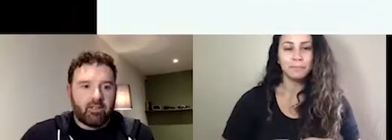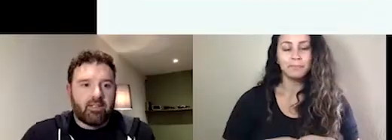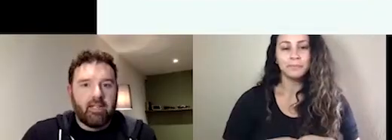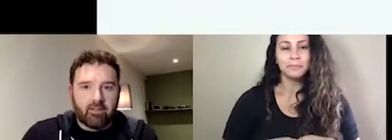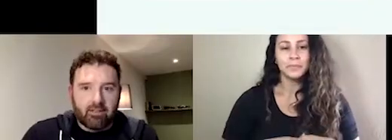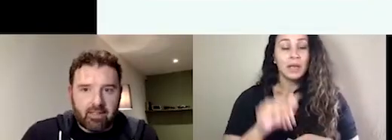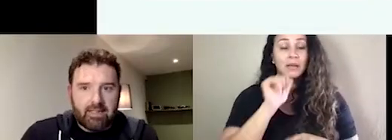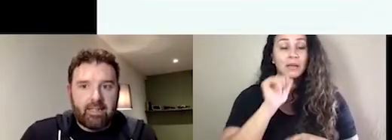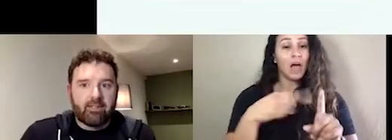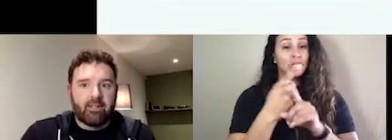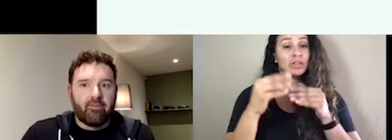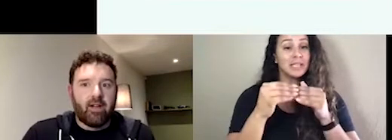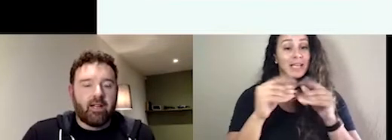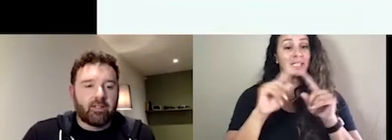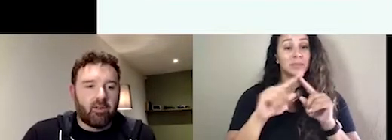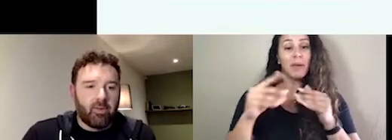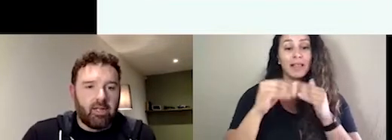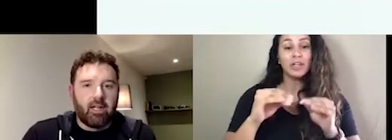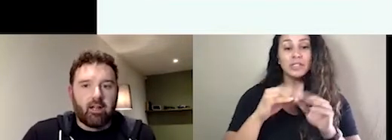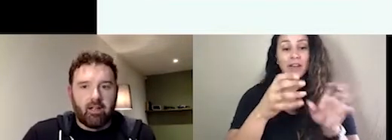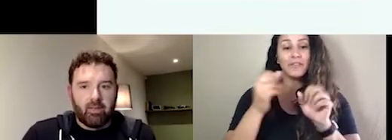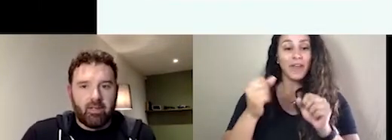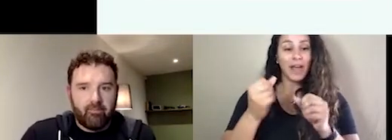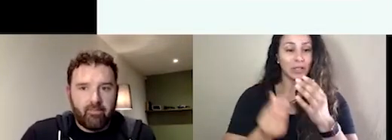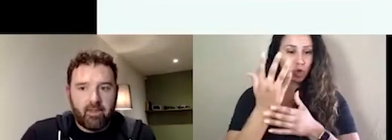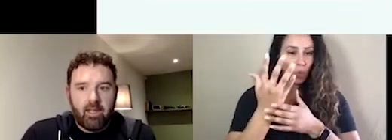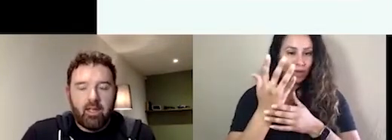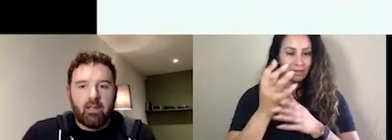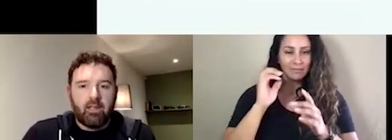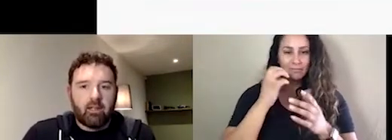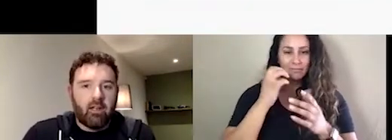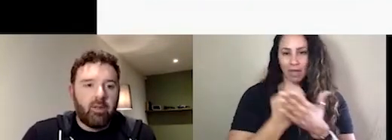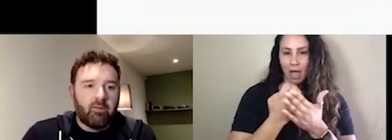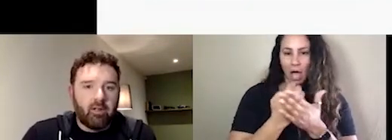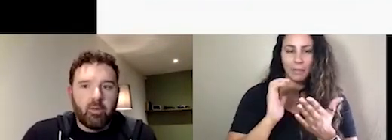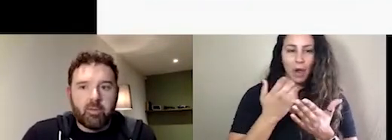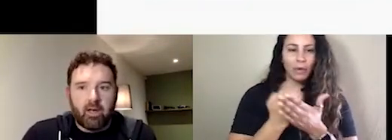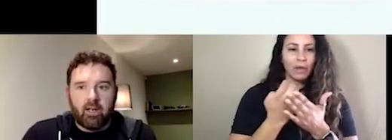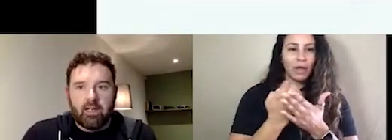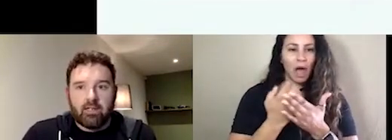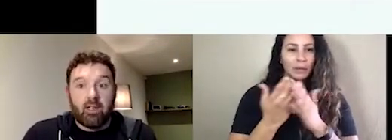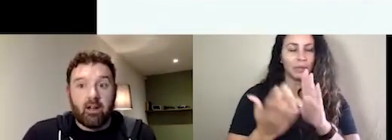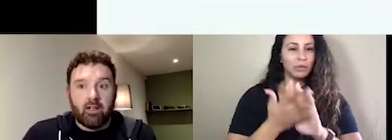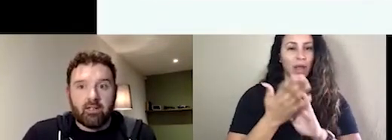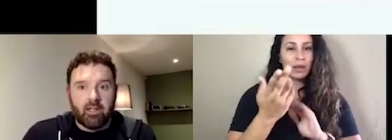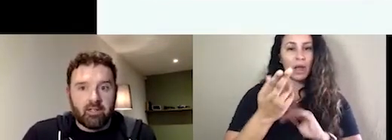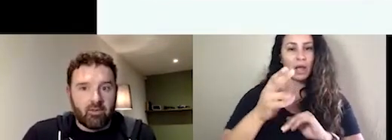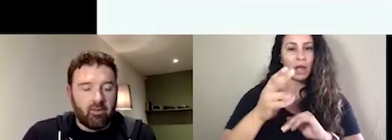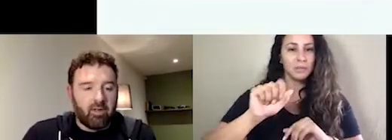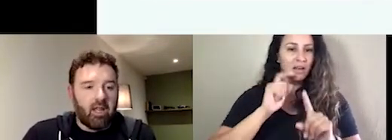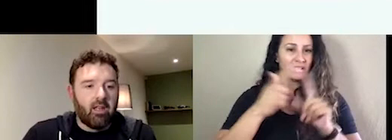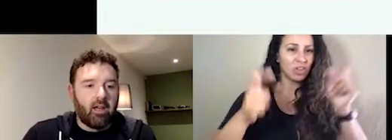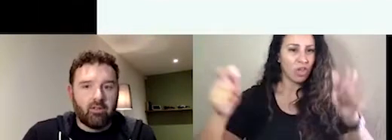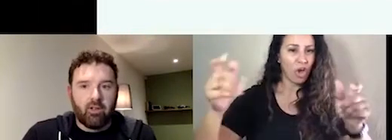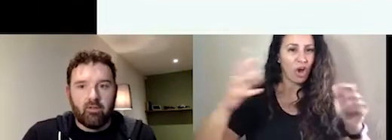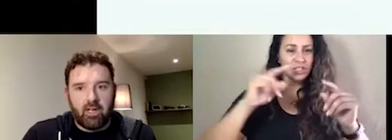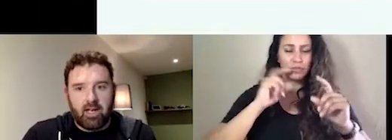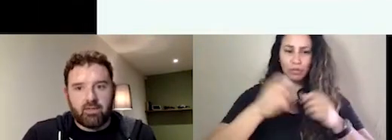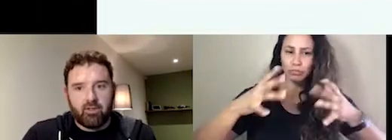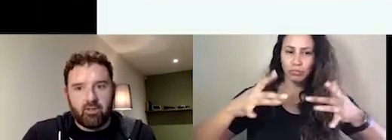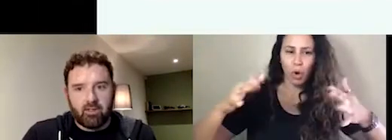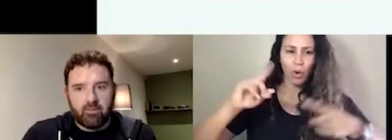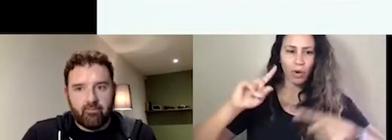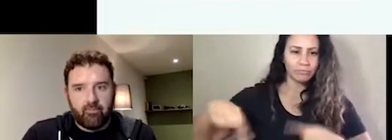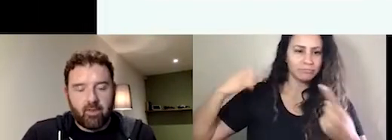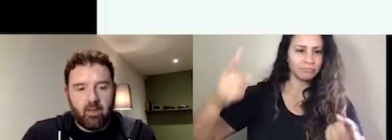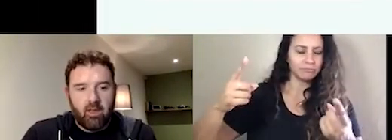And not just leaders in a fast-growing economy. The economy around HubSpot is large and has grown a lot over the last